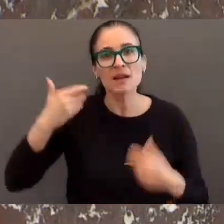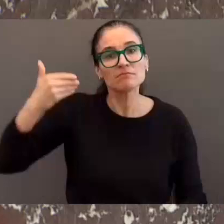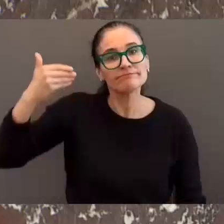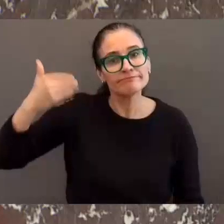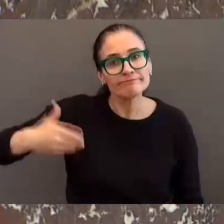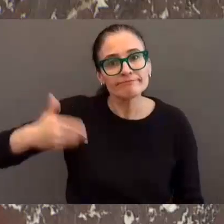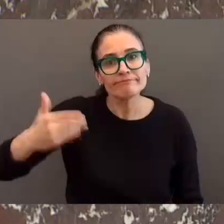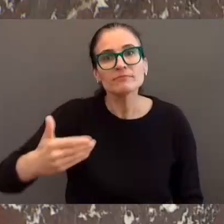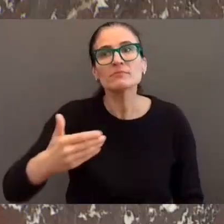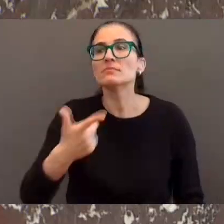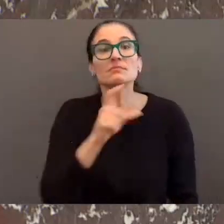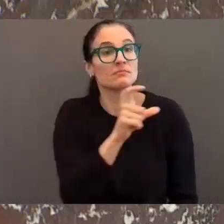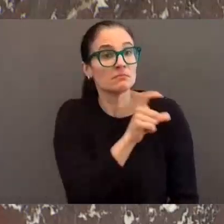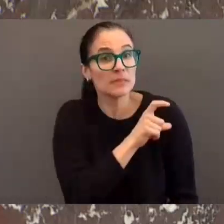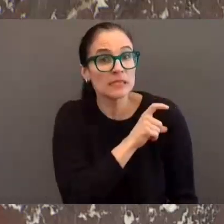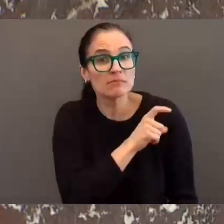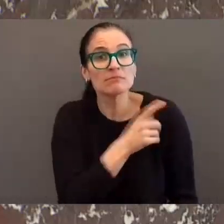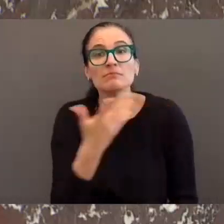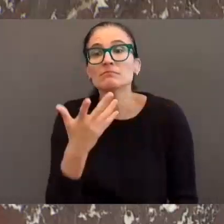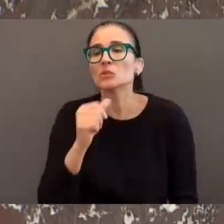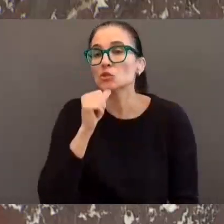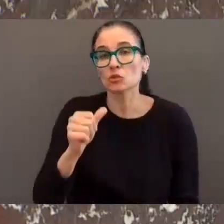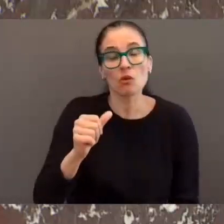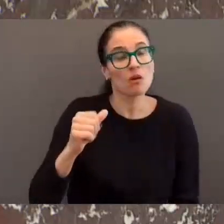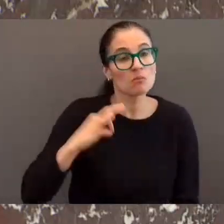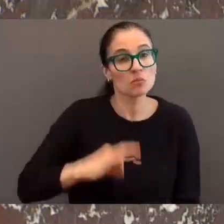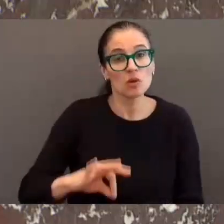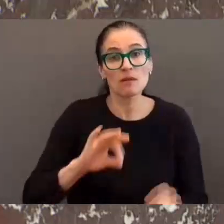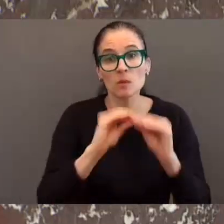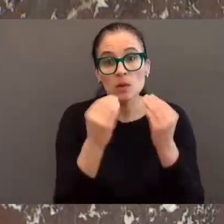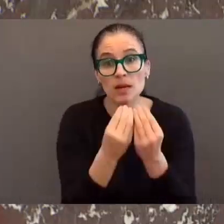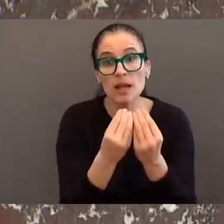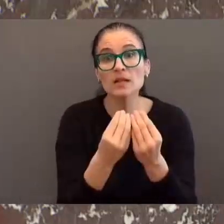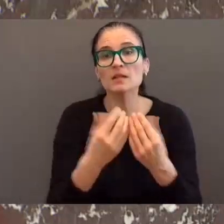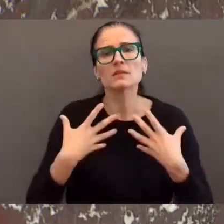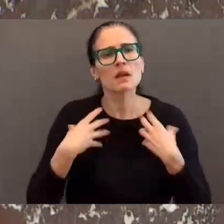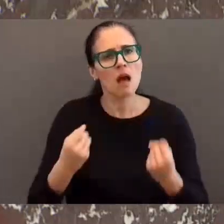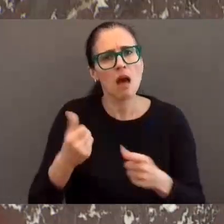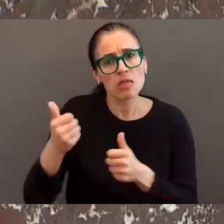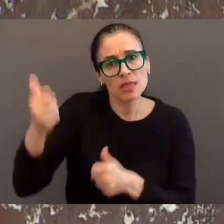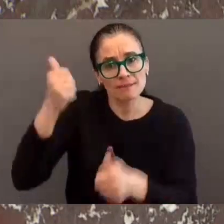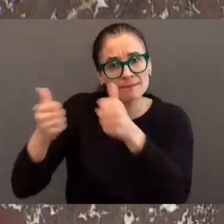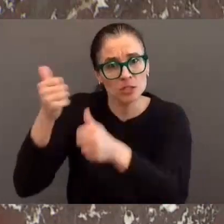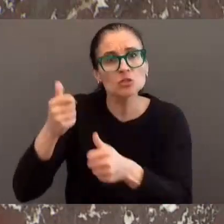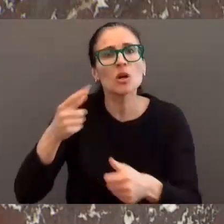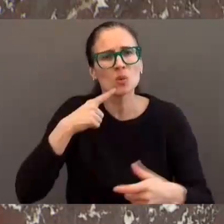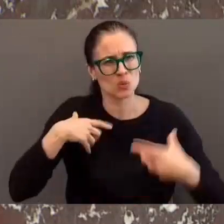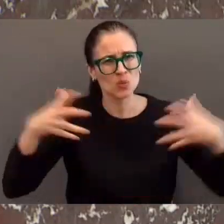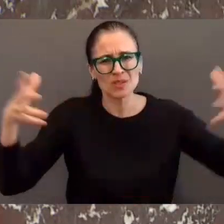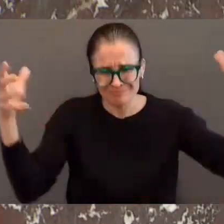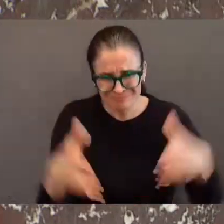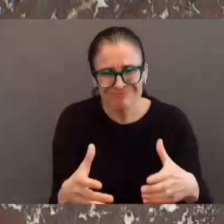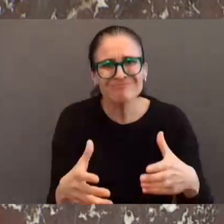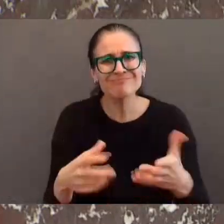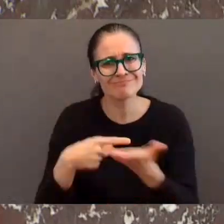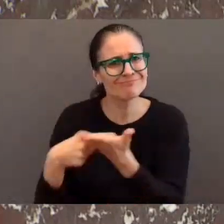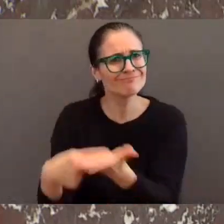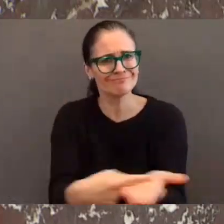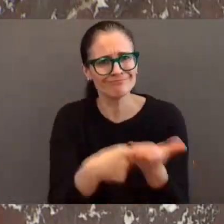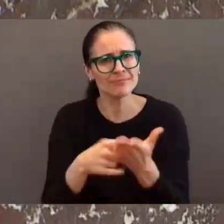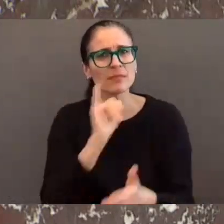we work with our officials to be able to take steps to address that. And that's what's happened in this case. We don't want to see people that